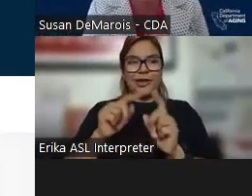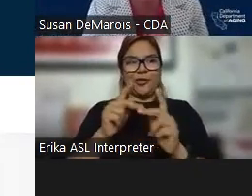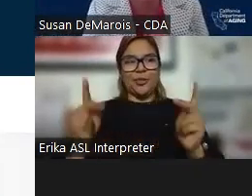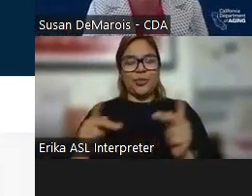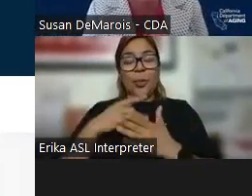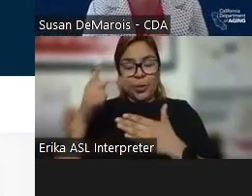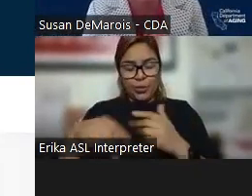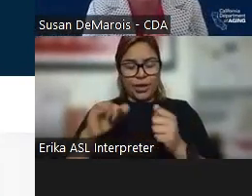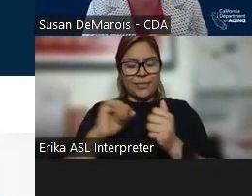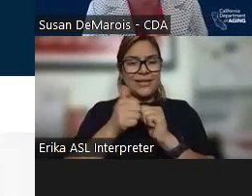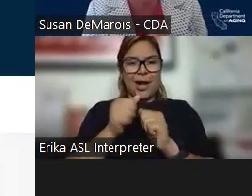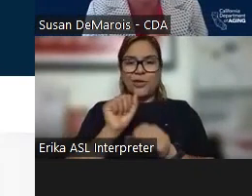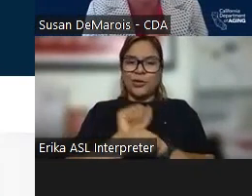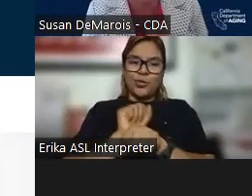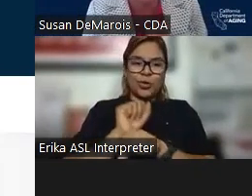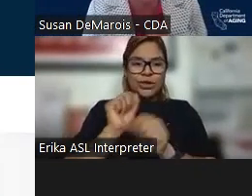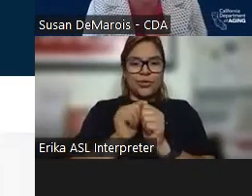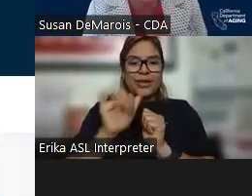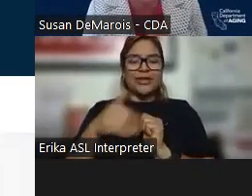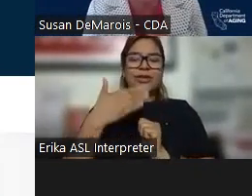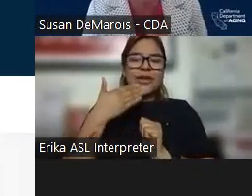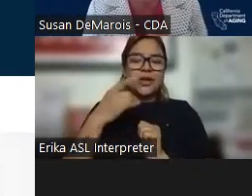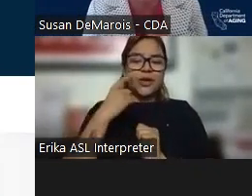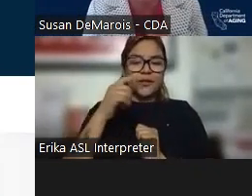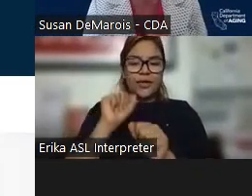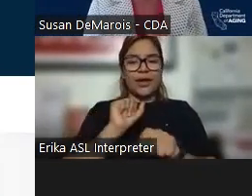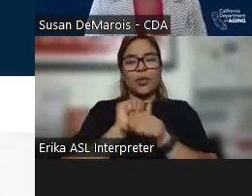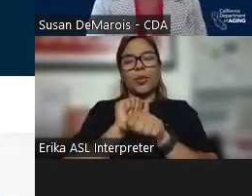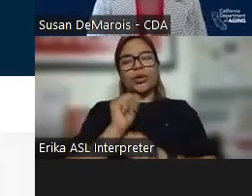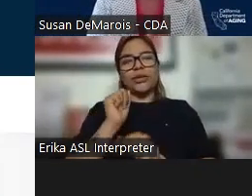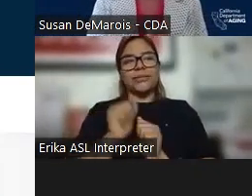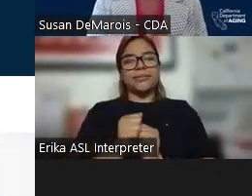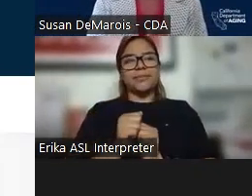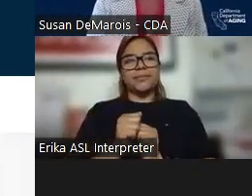Association, and the Commission on Aging. So thanks to everyone who serves on that steering committee.